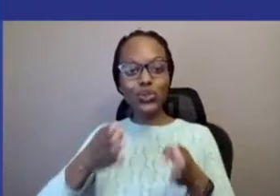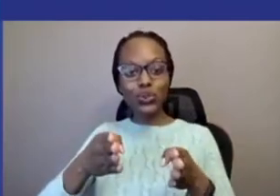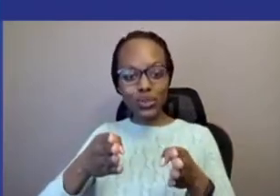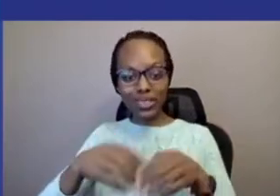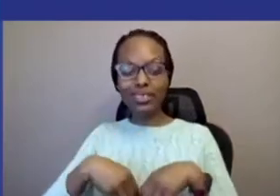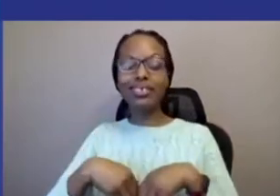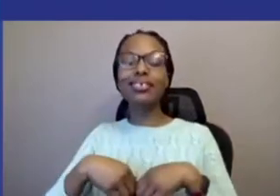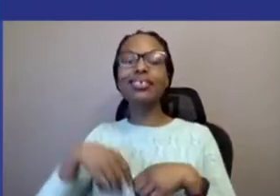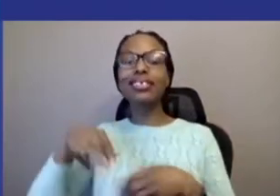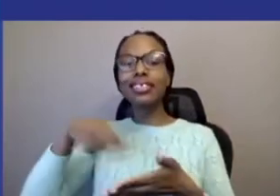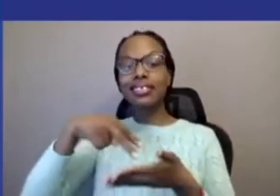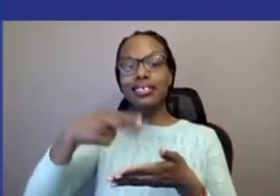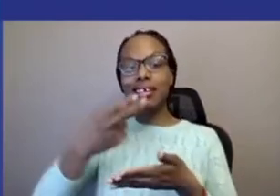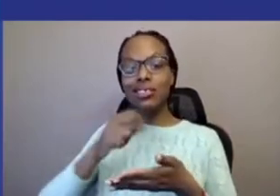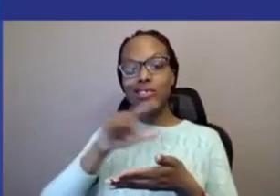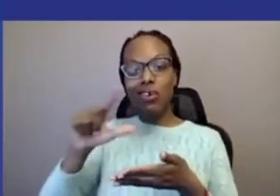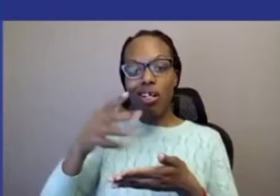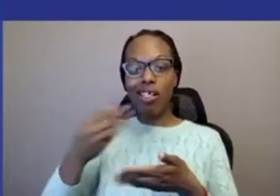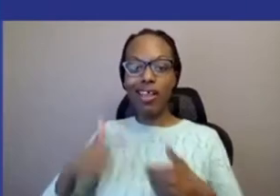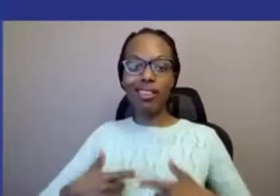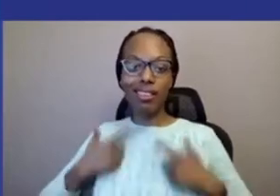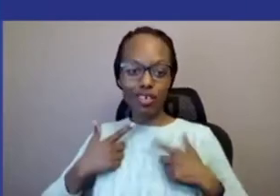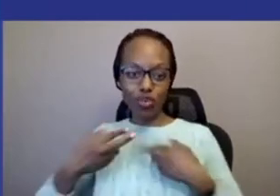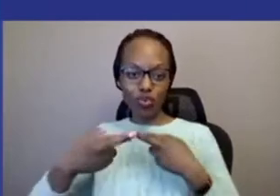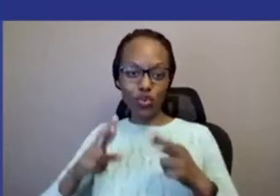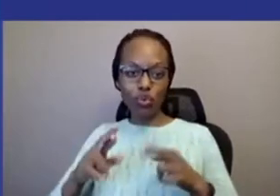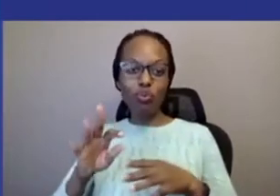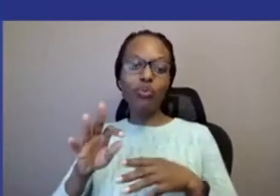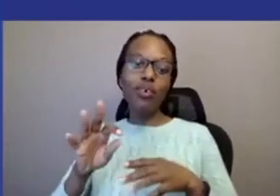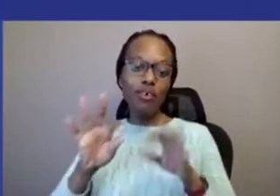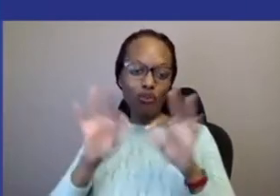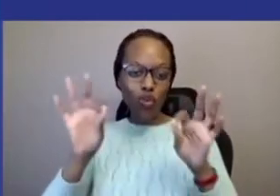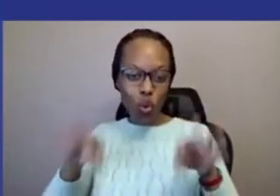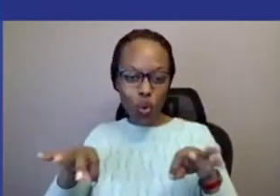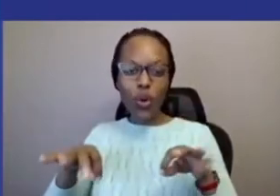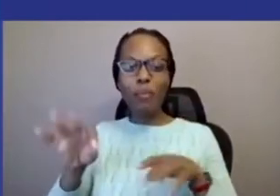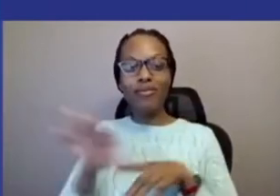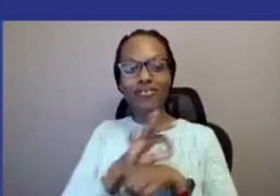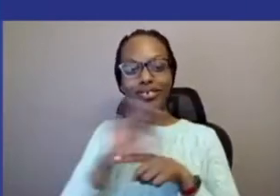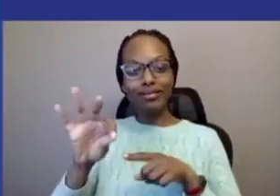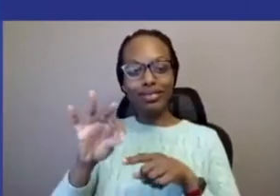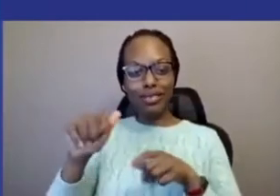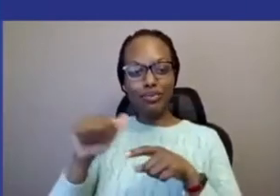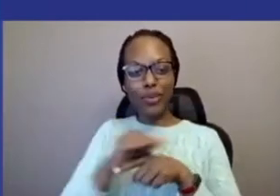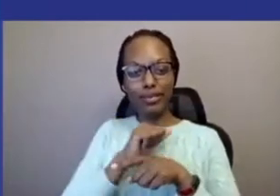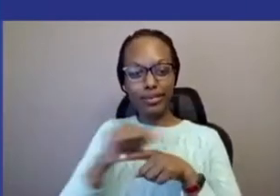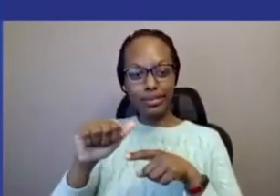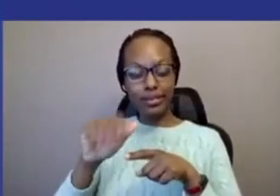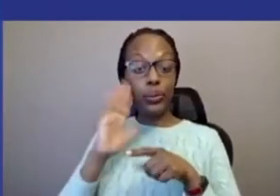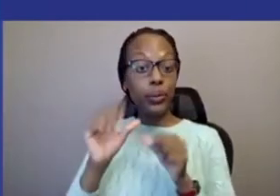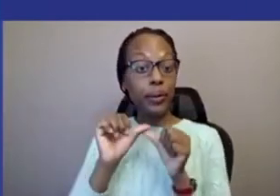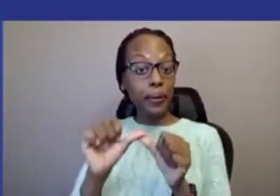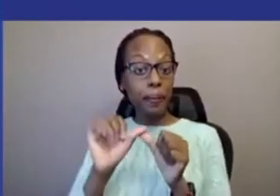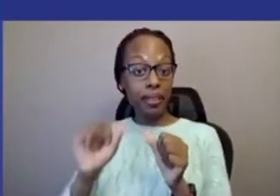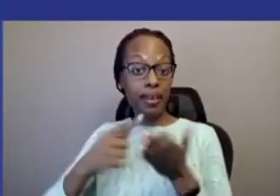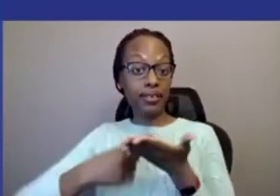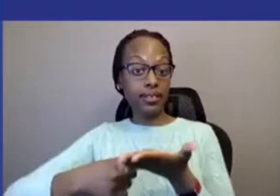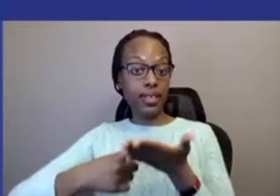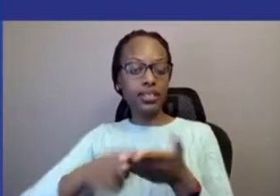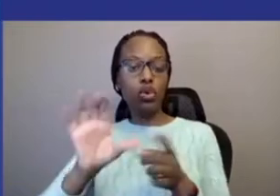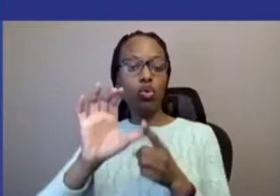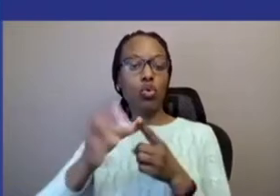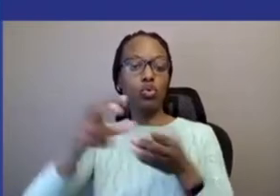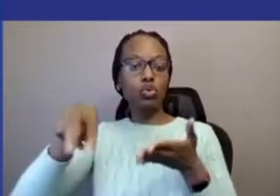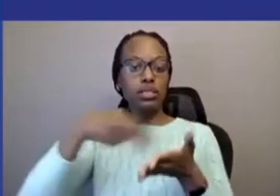Social Dance, and Form, Function, and Practice. And we're going to continue that conversation around cultural dance, but shifting